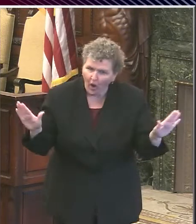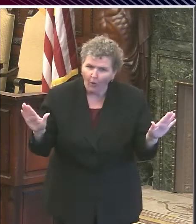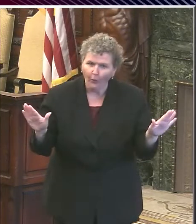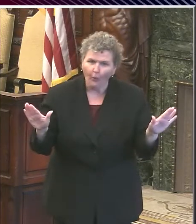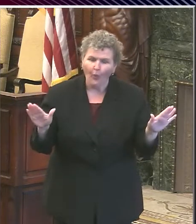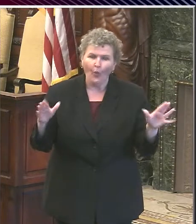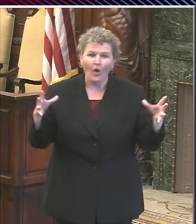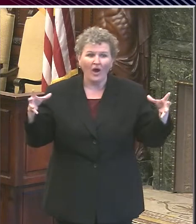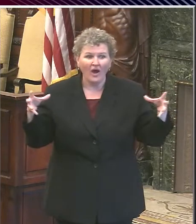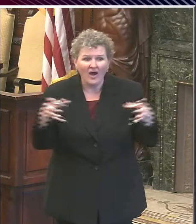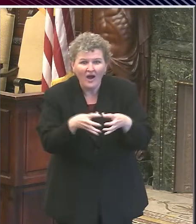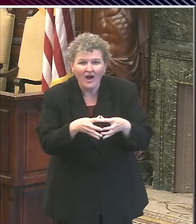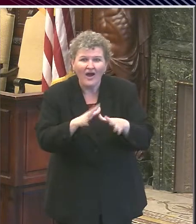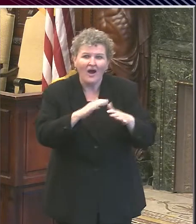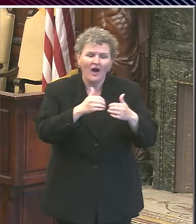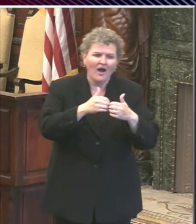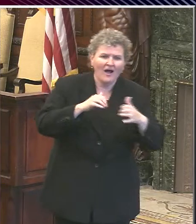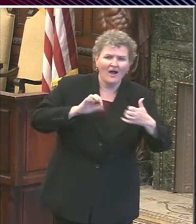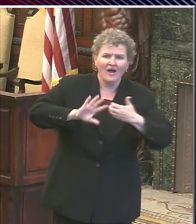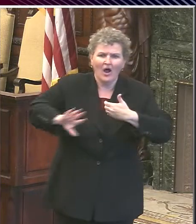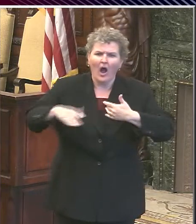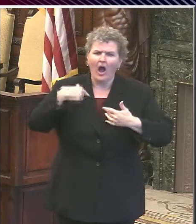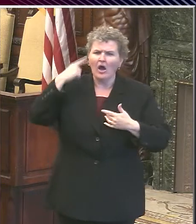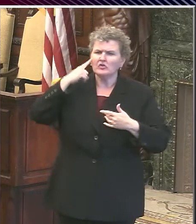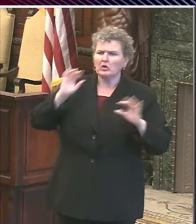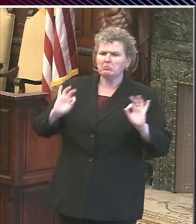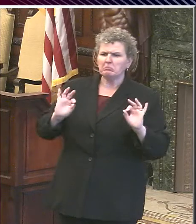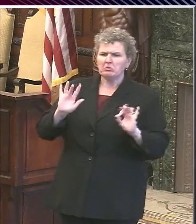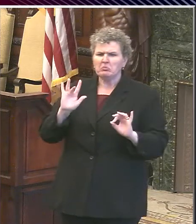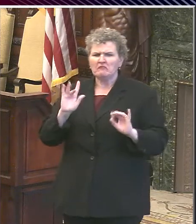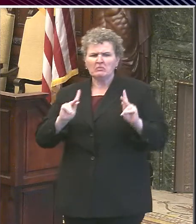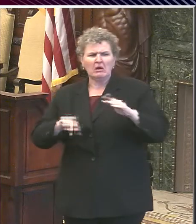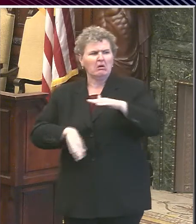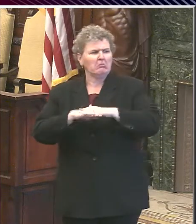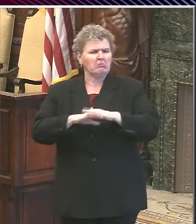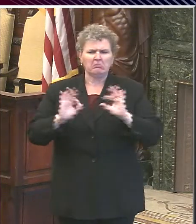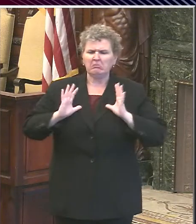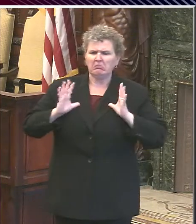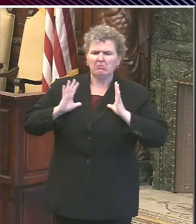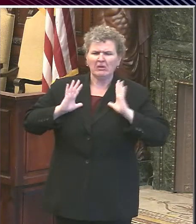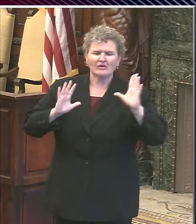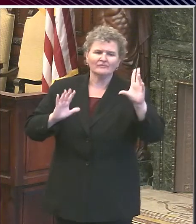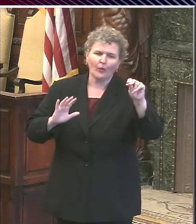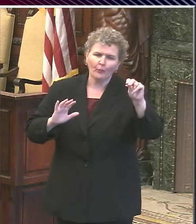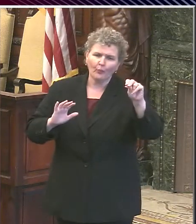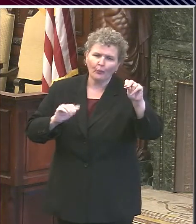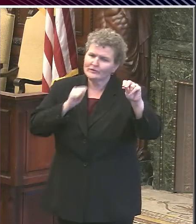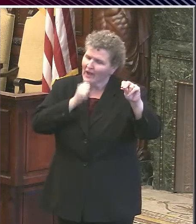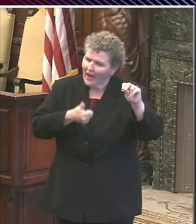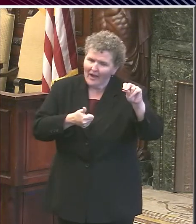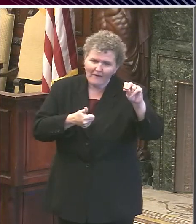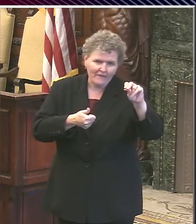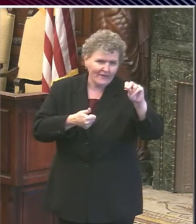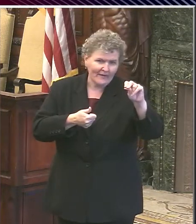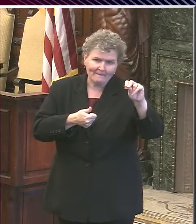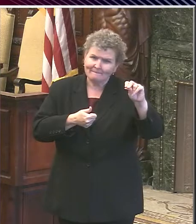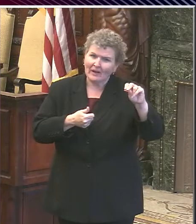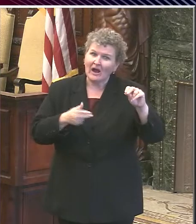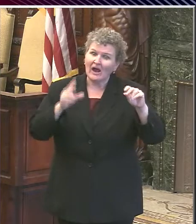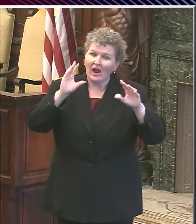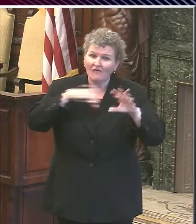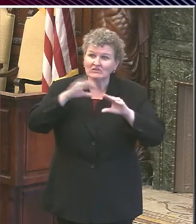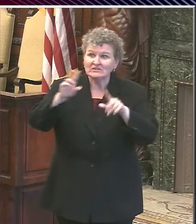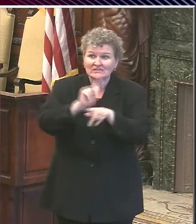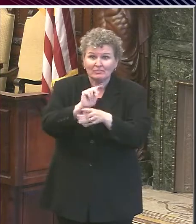fewer than 25 persons was okay, and it clearly is not. So for any Temple student who is listening to this today, I want to be really clear that we're asking you to follow